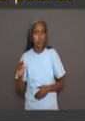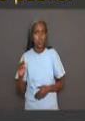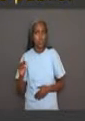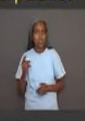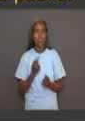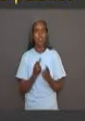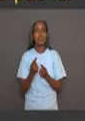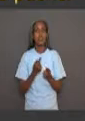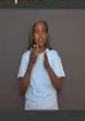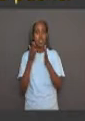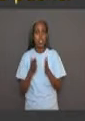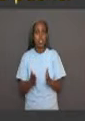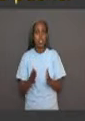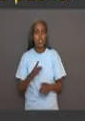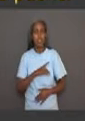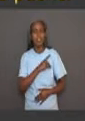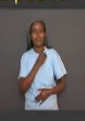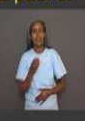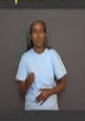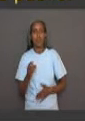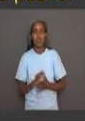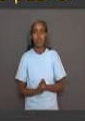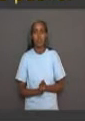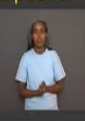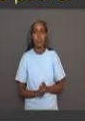the trader suffers a loss.